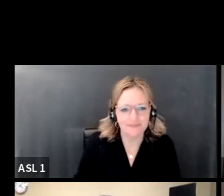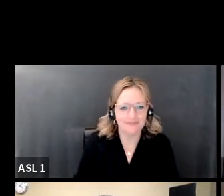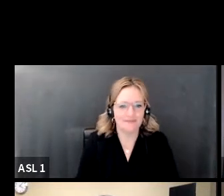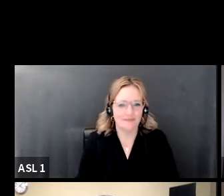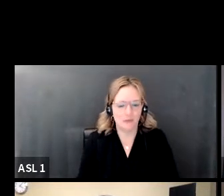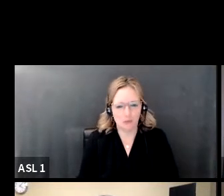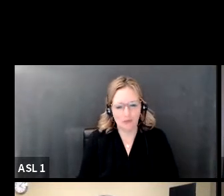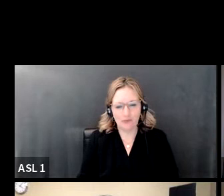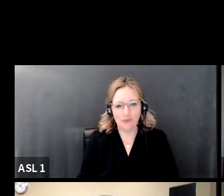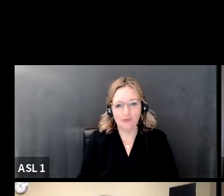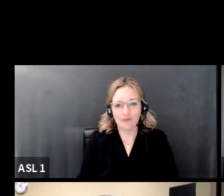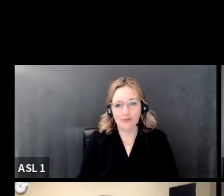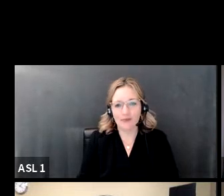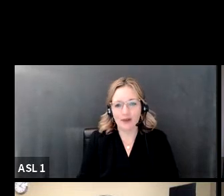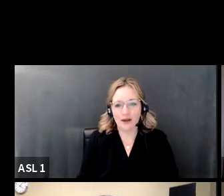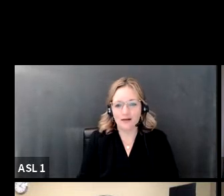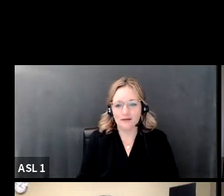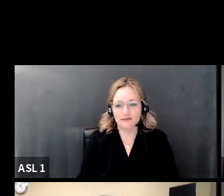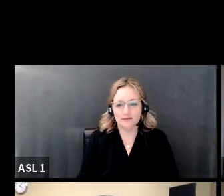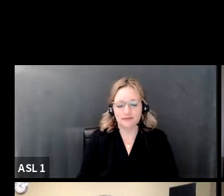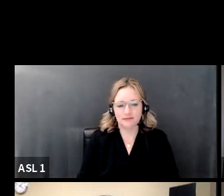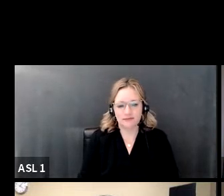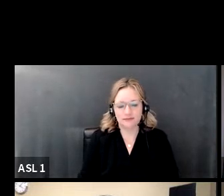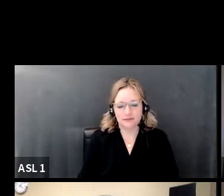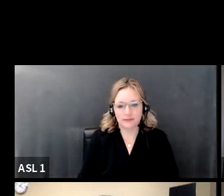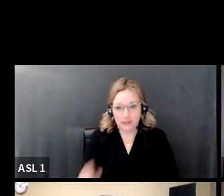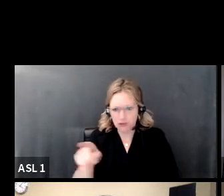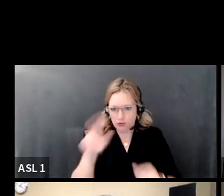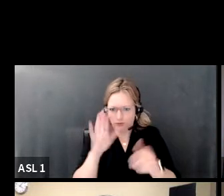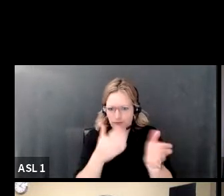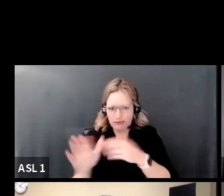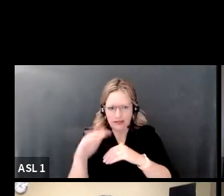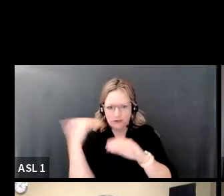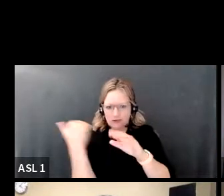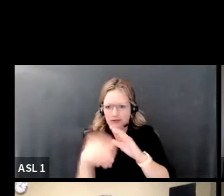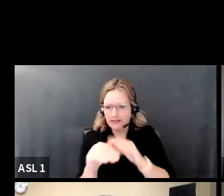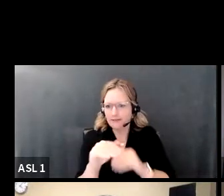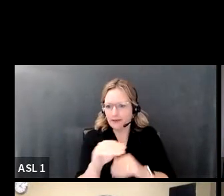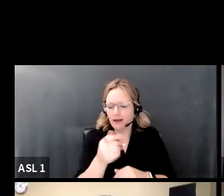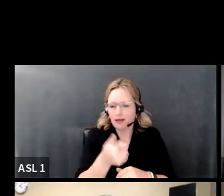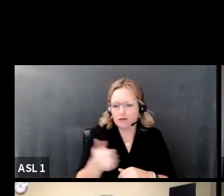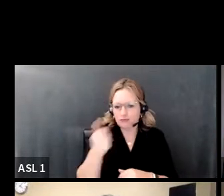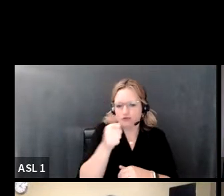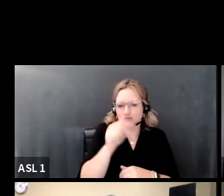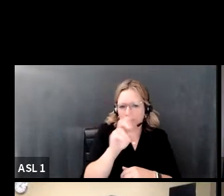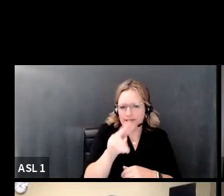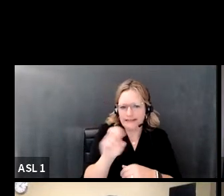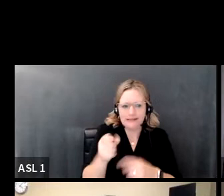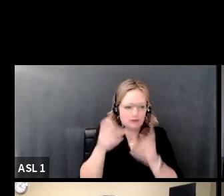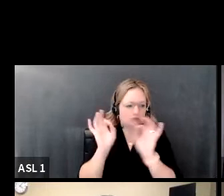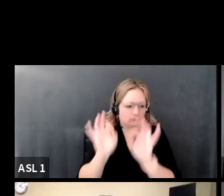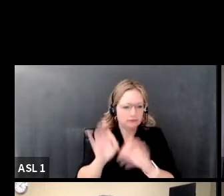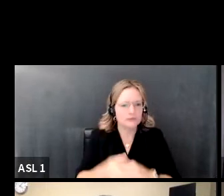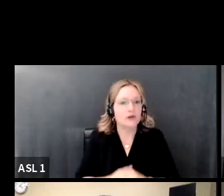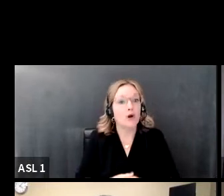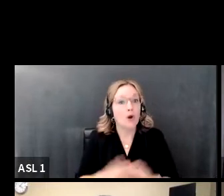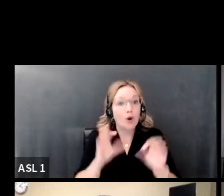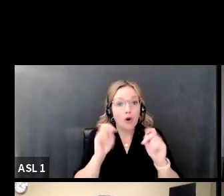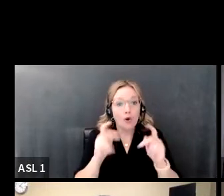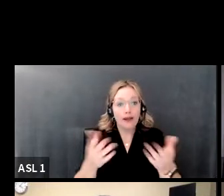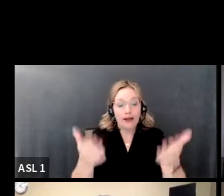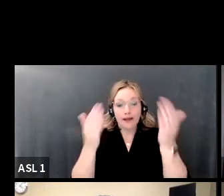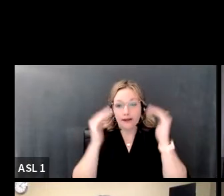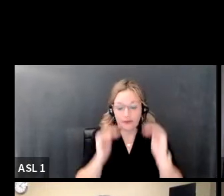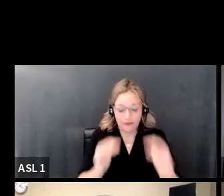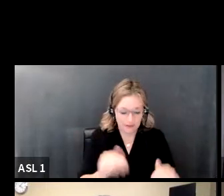what information you send her thank you so uh thank you very much sean and i'm going to move on now to